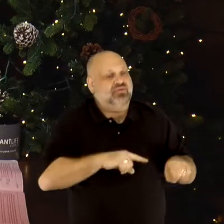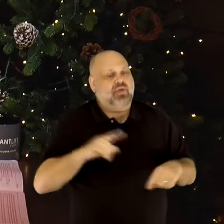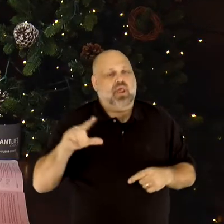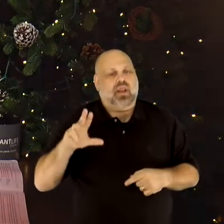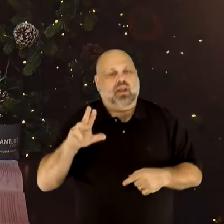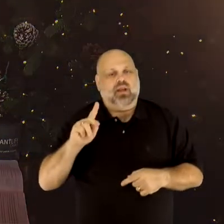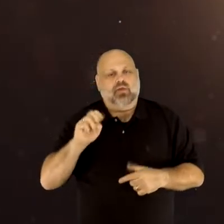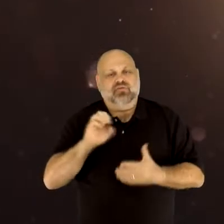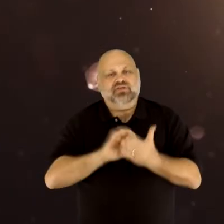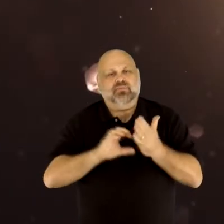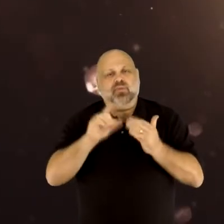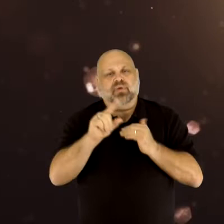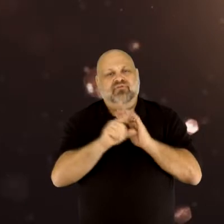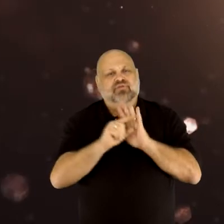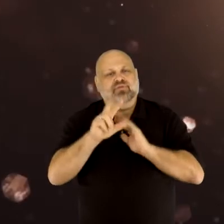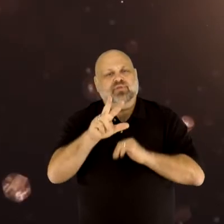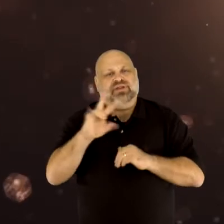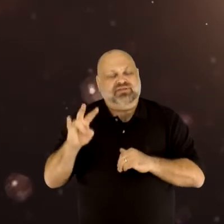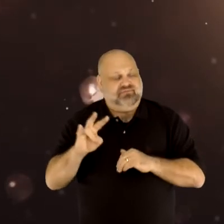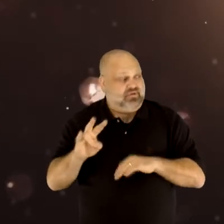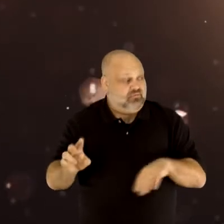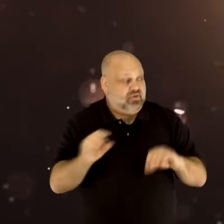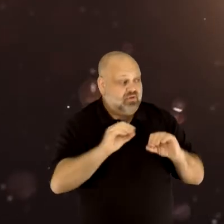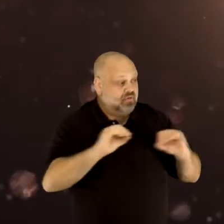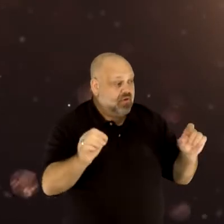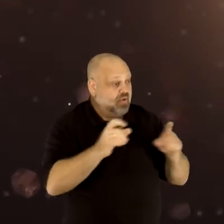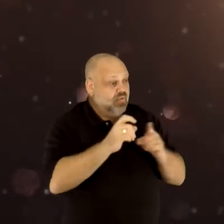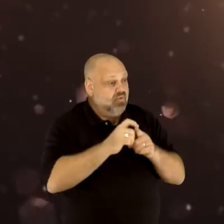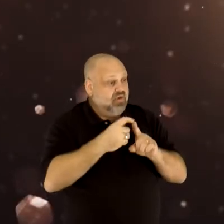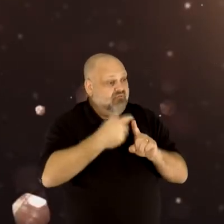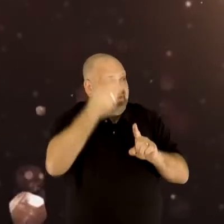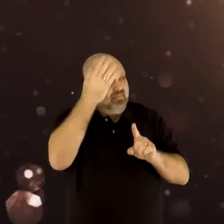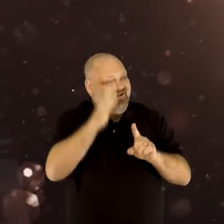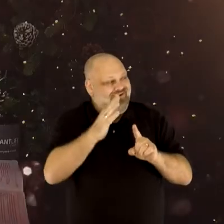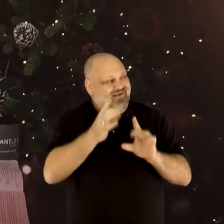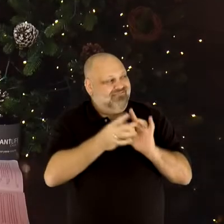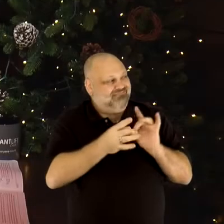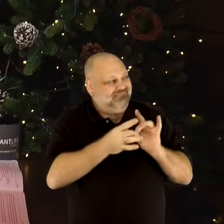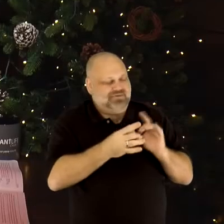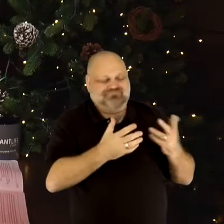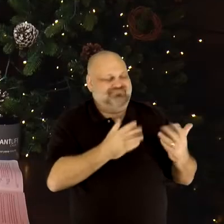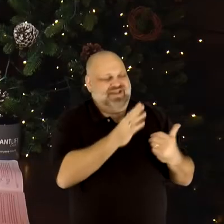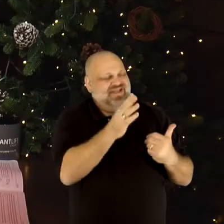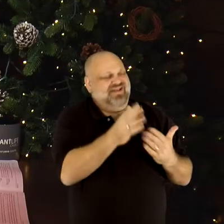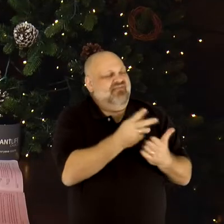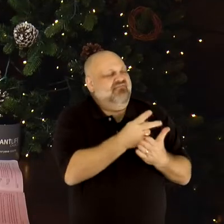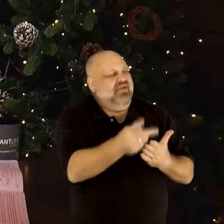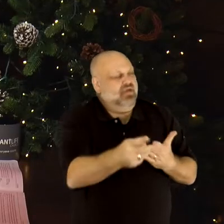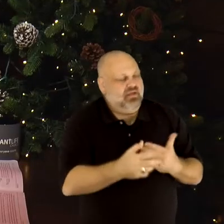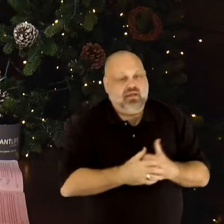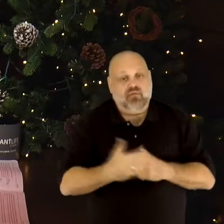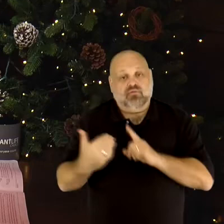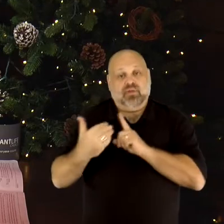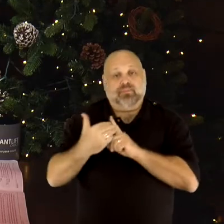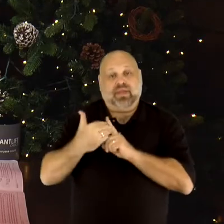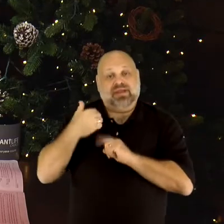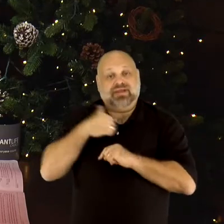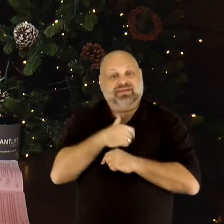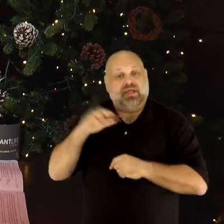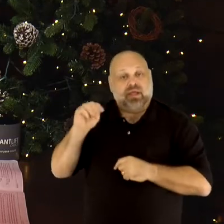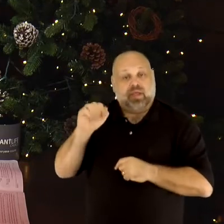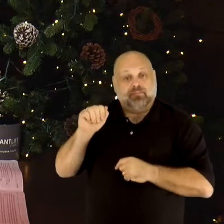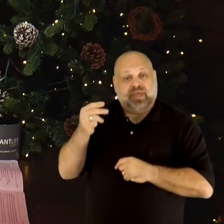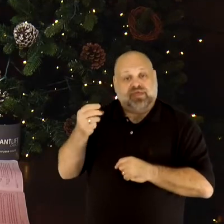Luke 1:37, "For no word from God will ever fail." Reminding us of